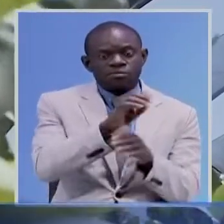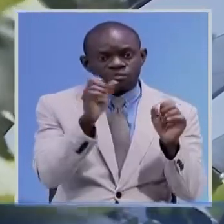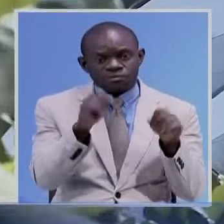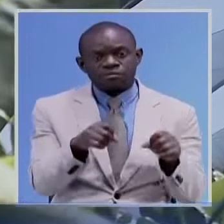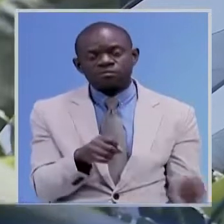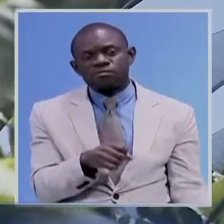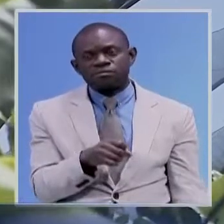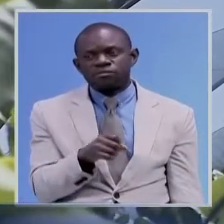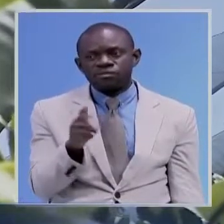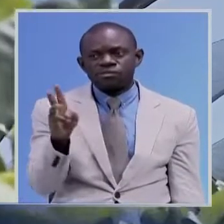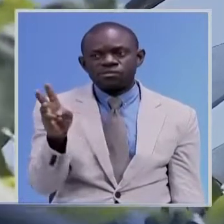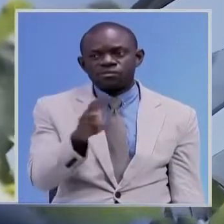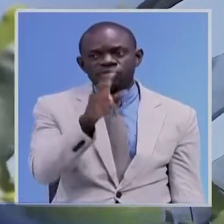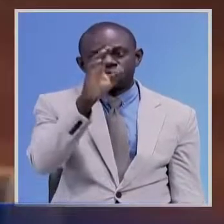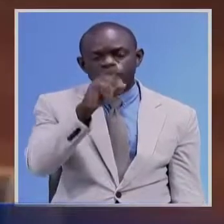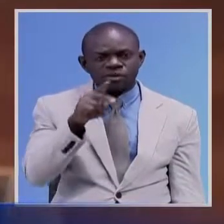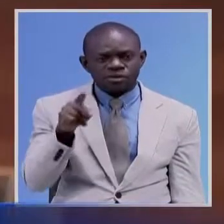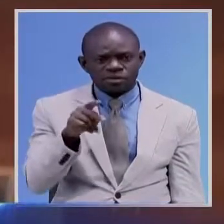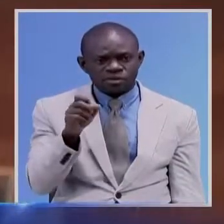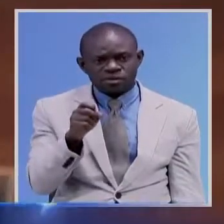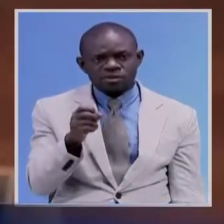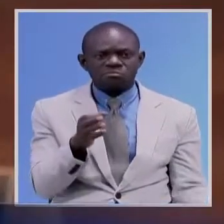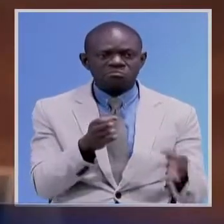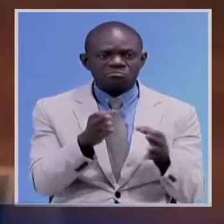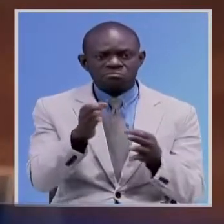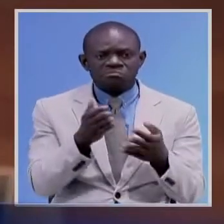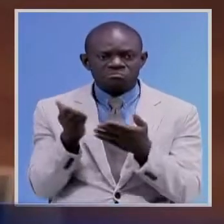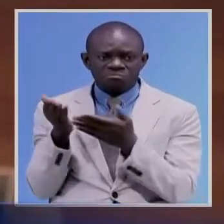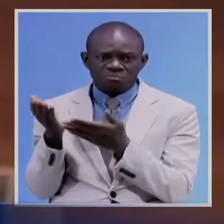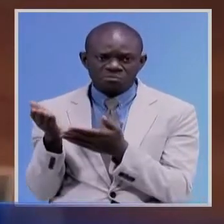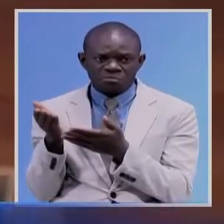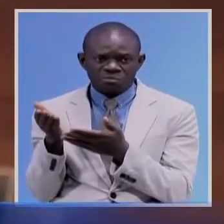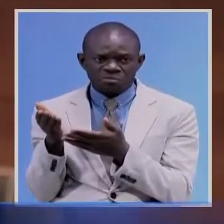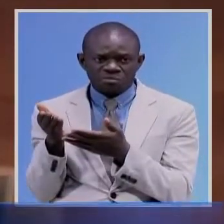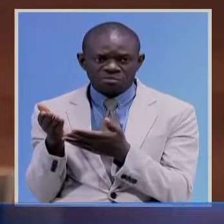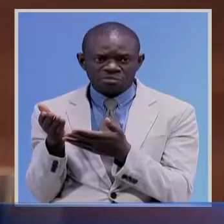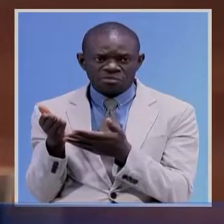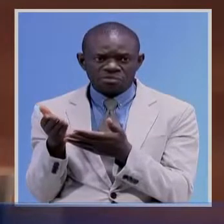the cashew infrastructure development project. The project so far has distributed about